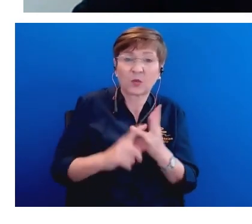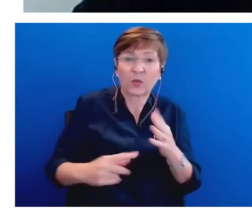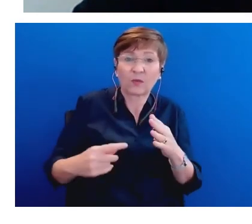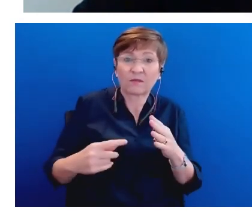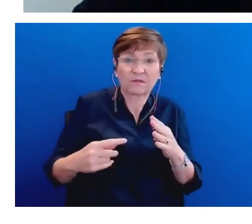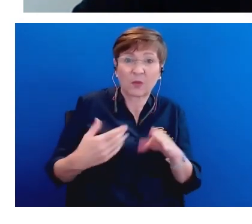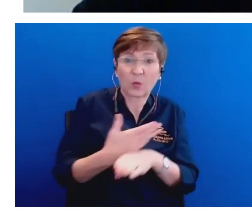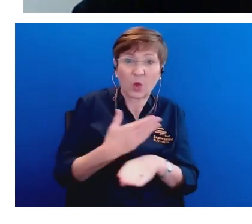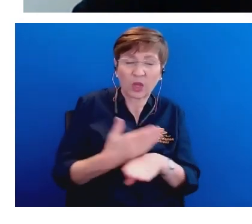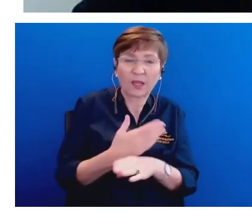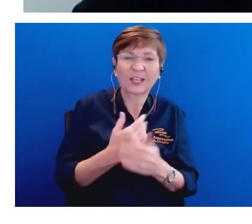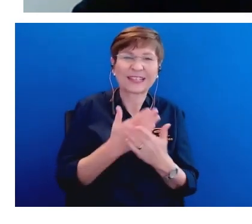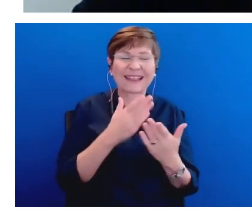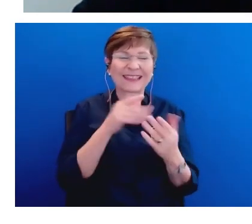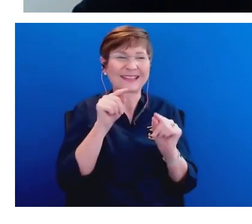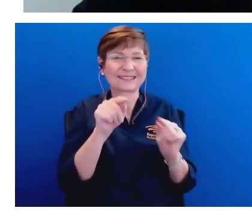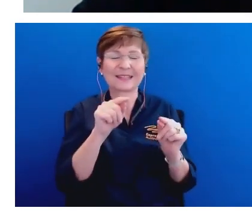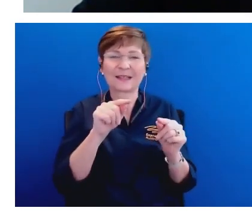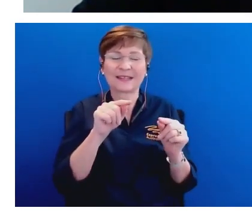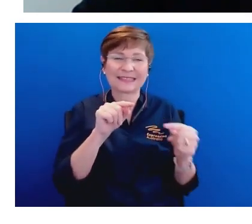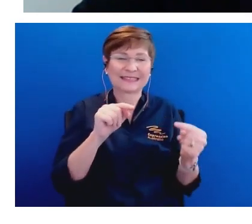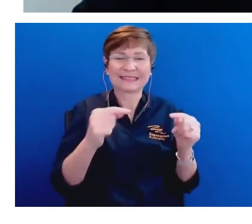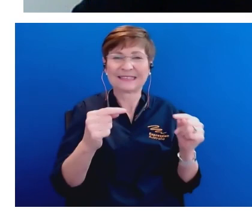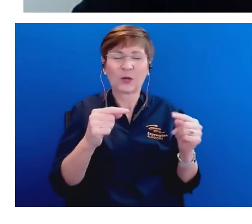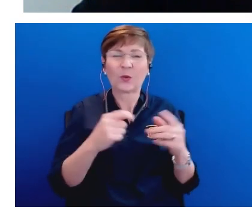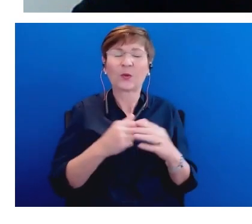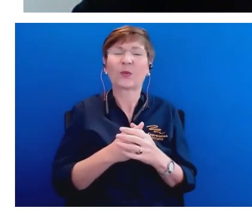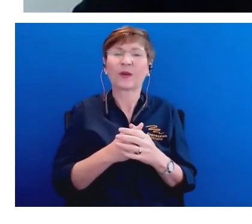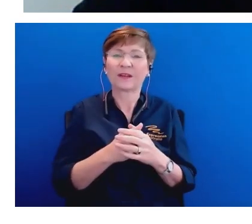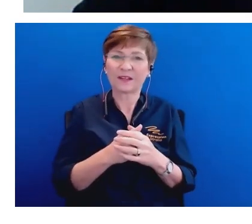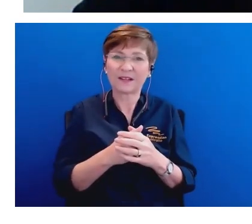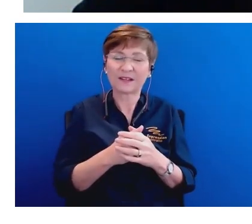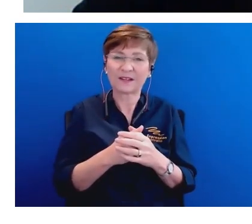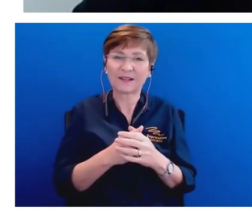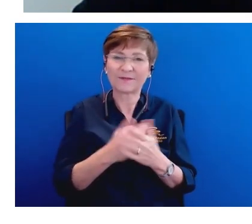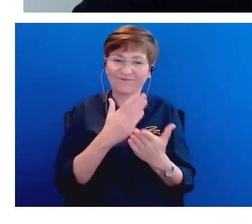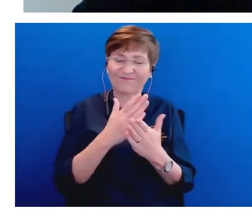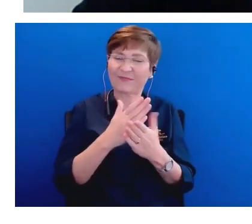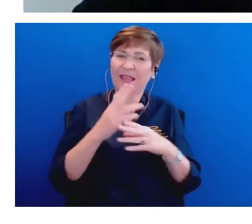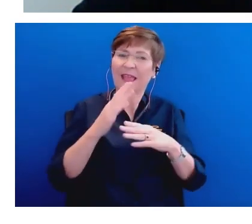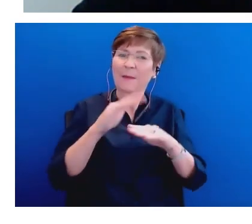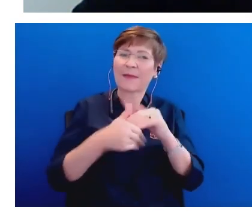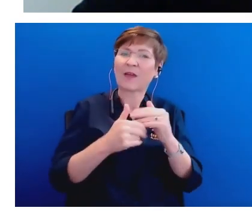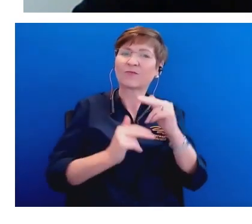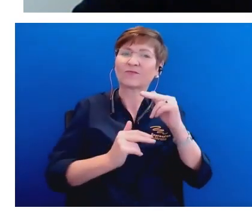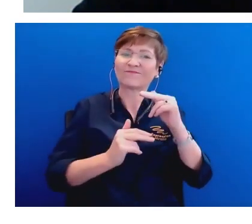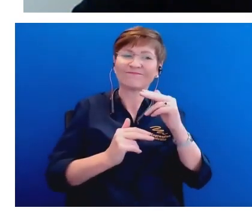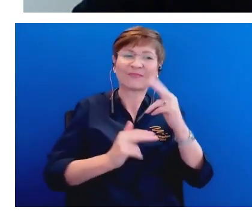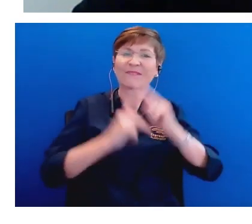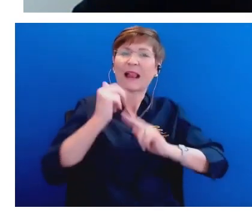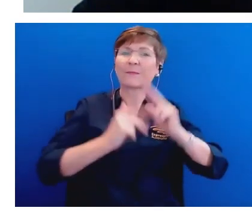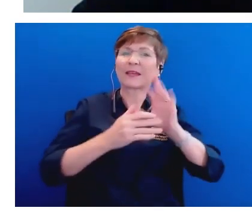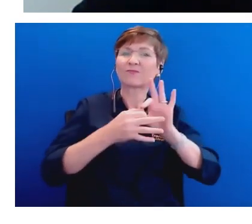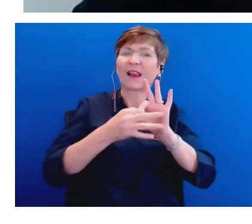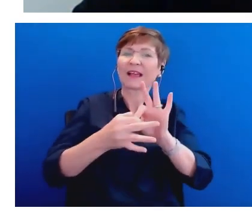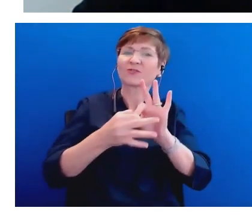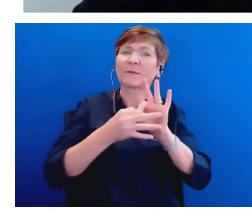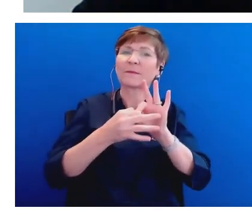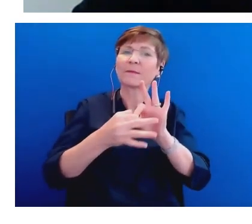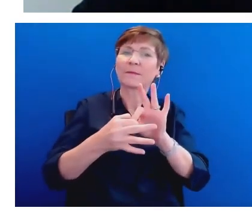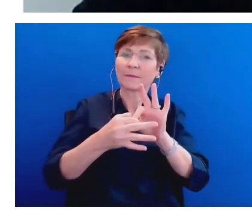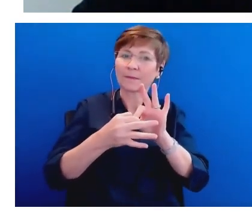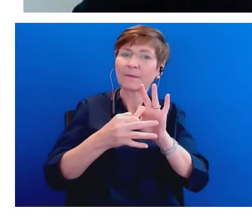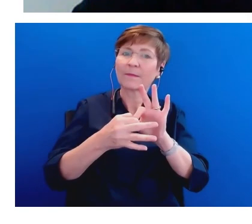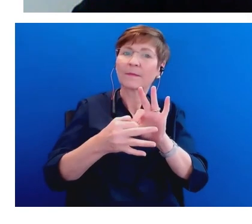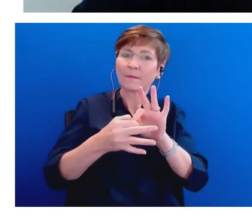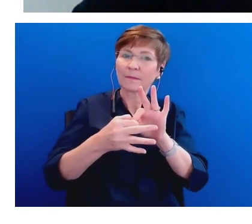of point of tension, which I think partly is about relationship developing and thinking about these sectors as overlapping